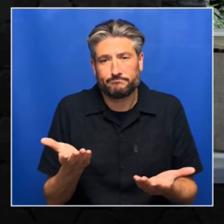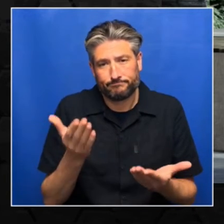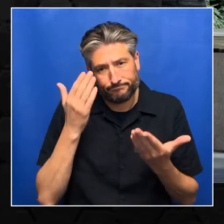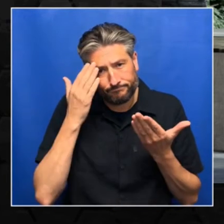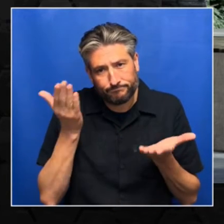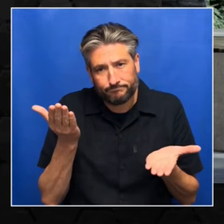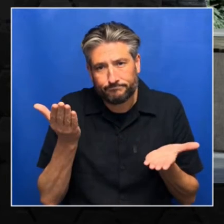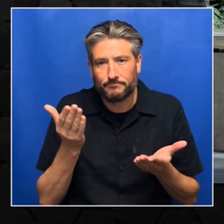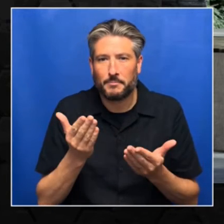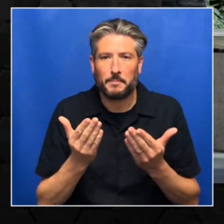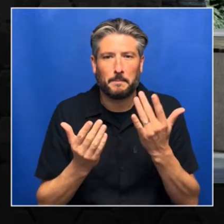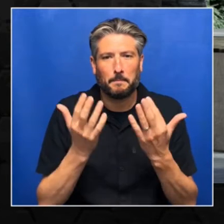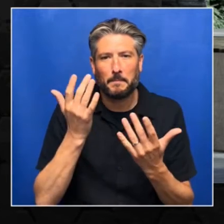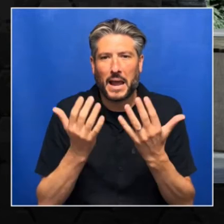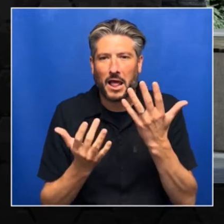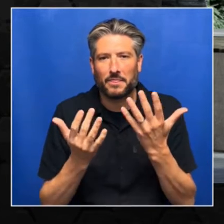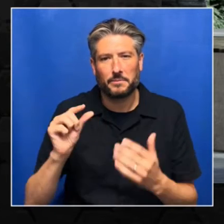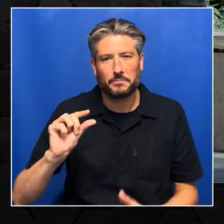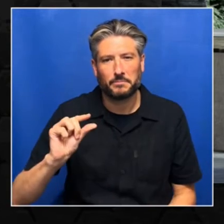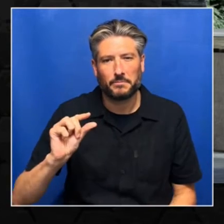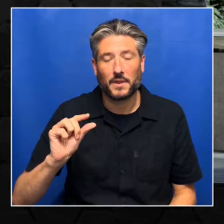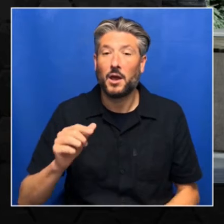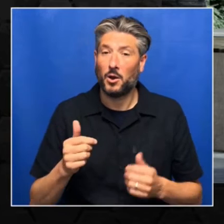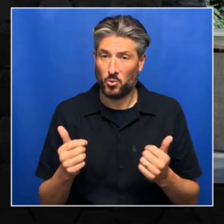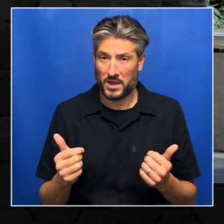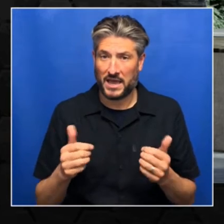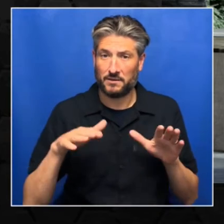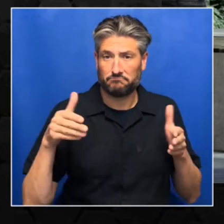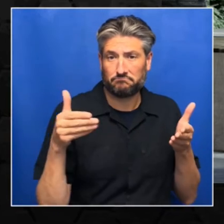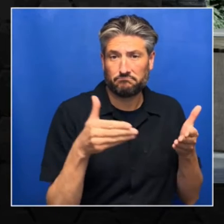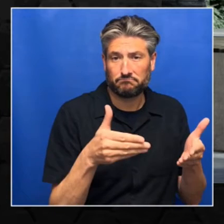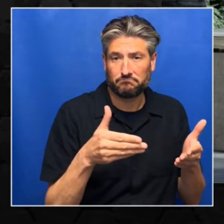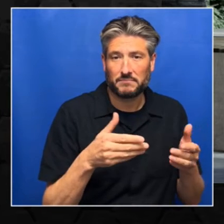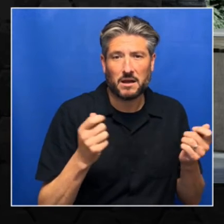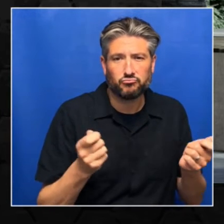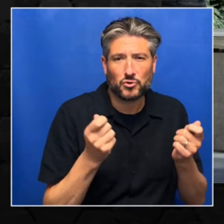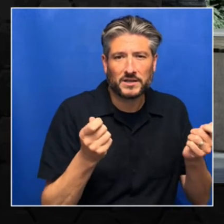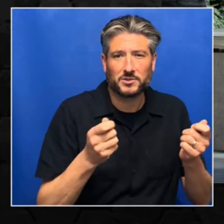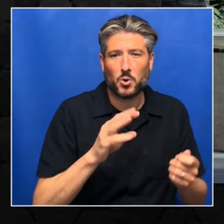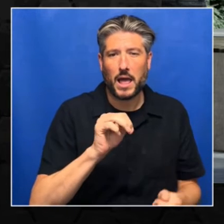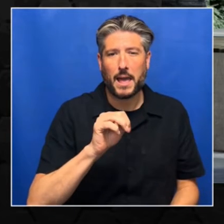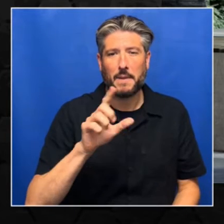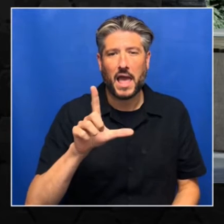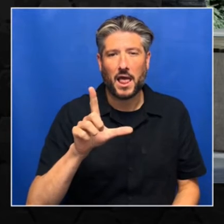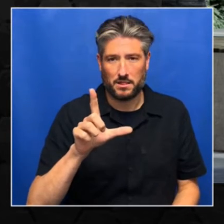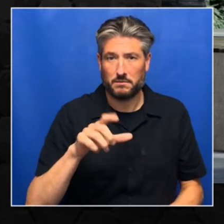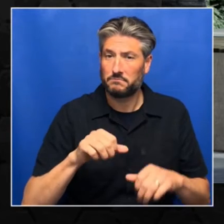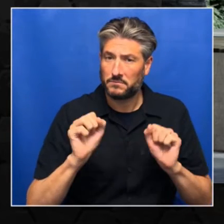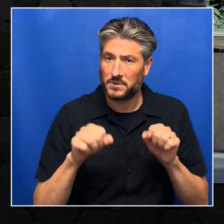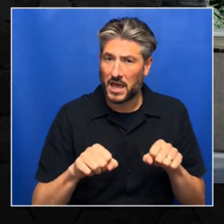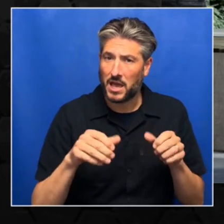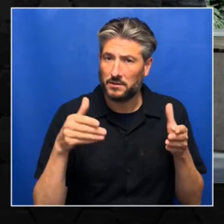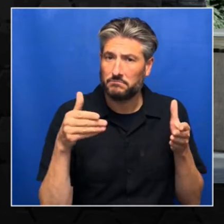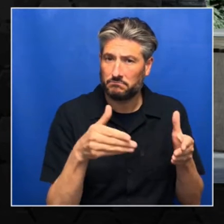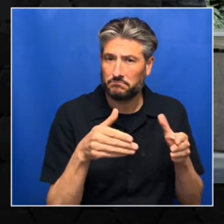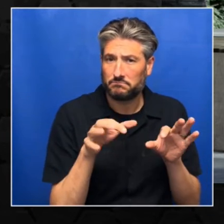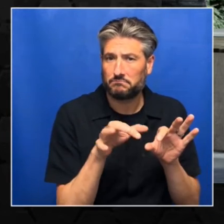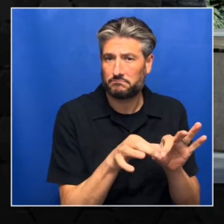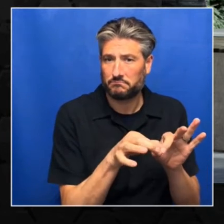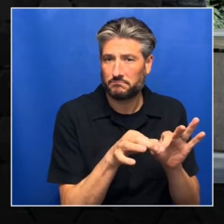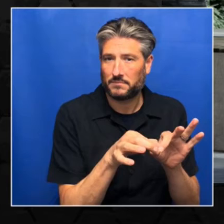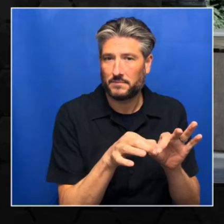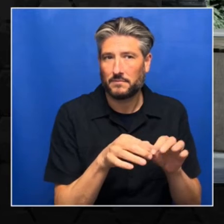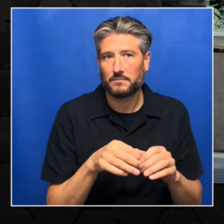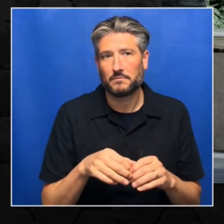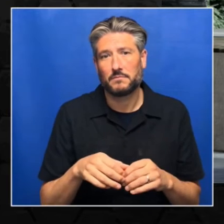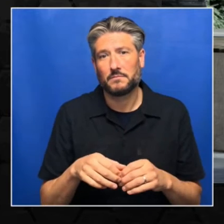about practical machine learning. But I would rephrase it to say you probably do not need all of the maths. So